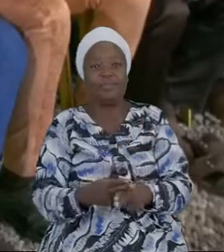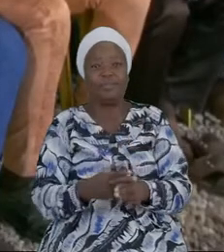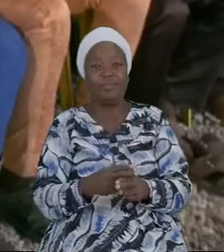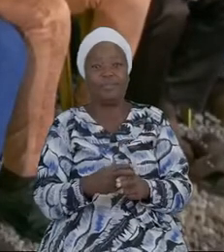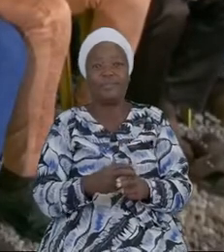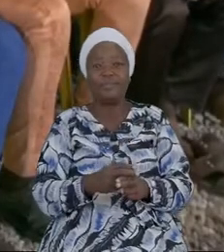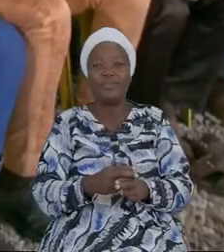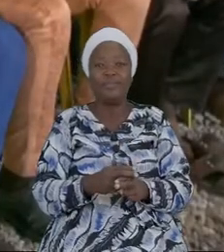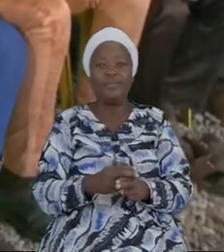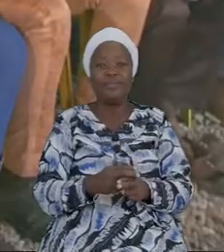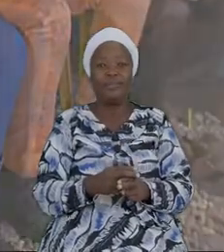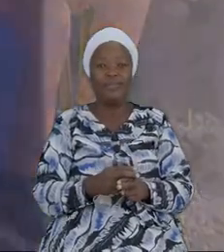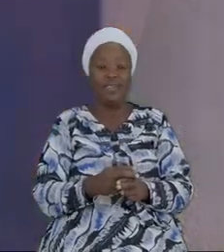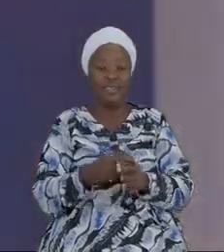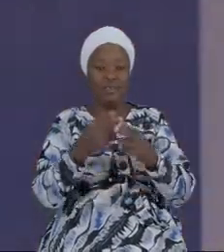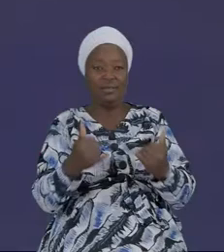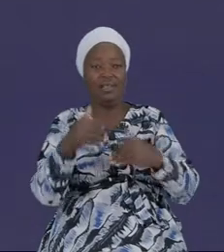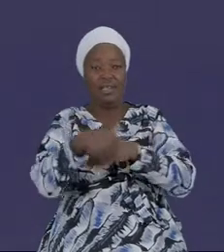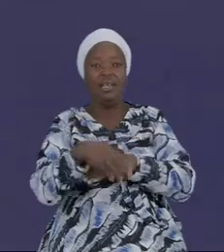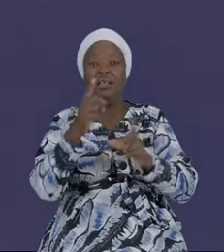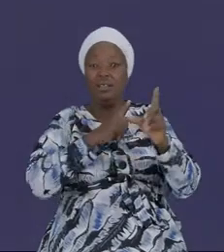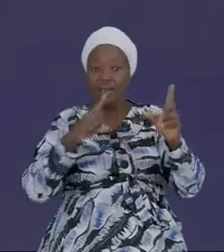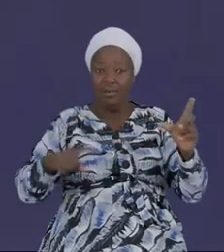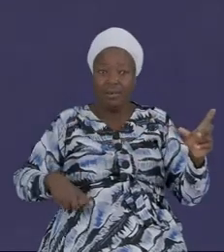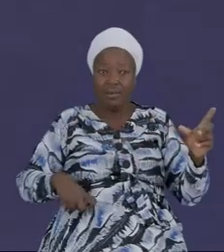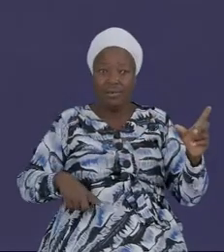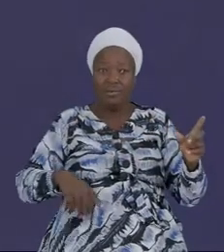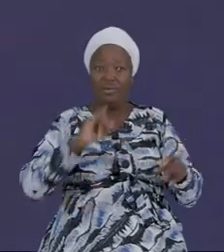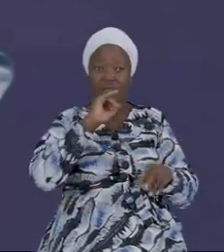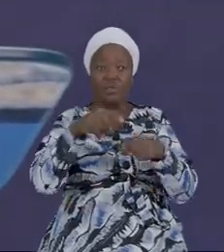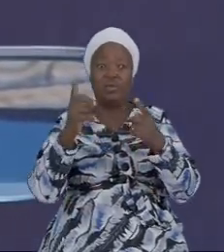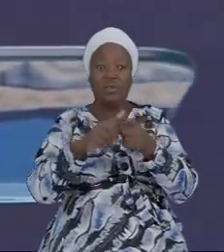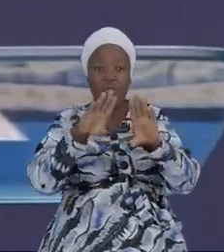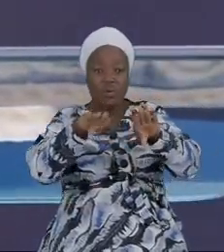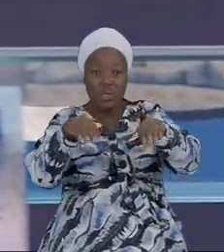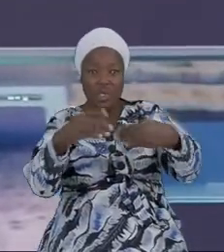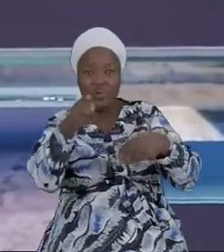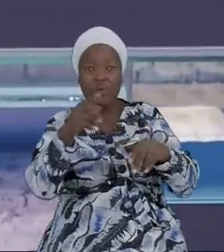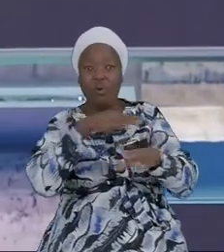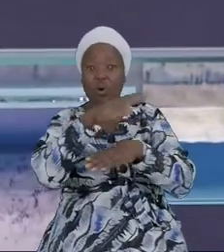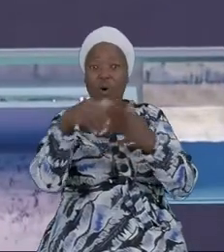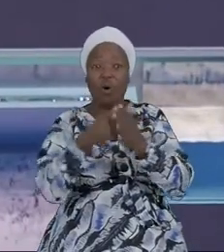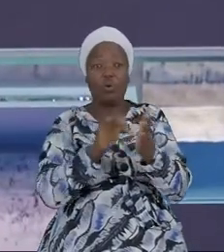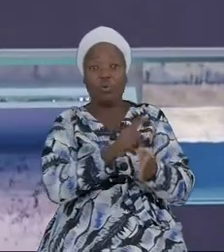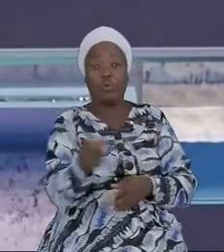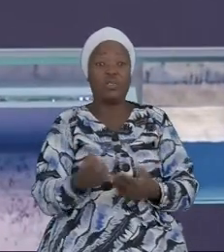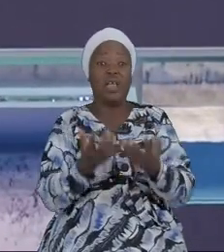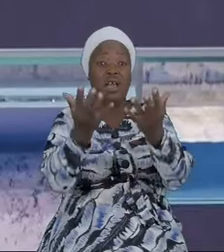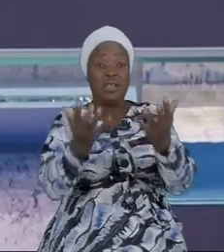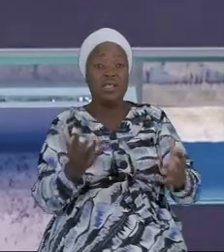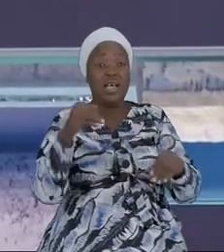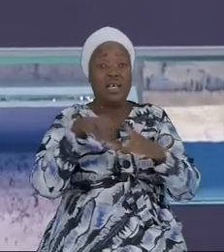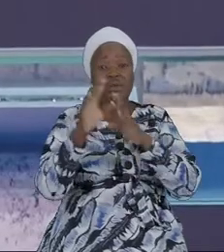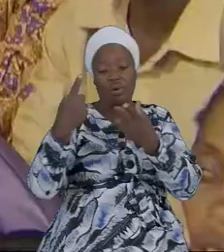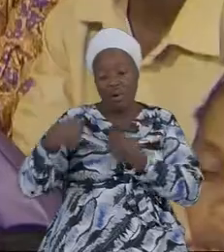name. Well, tonight, the Lord is going to grant you all those desires in your